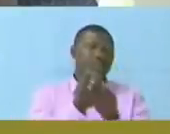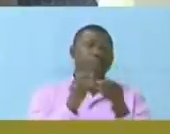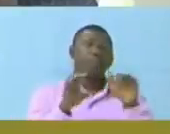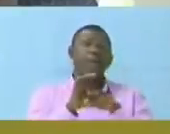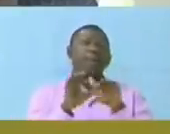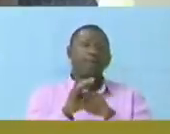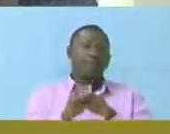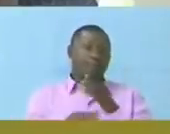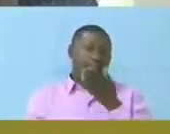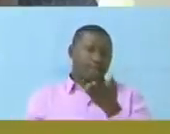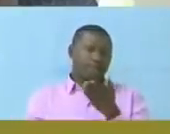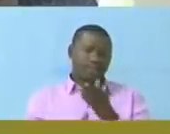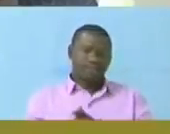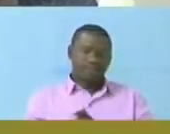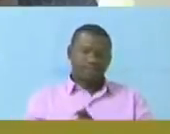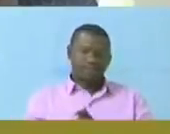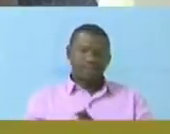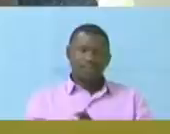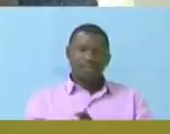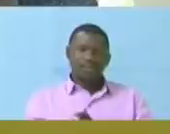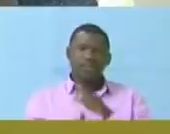are